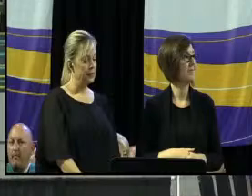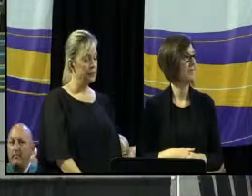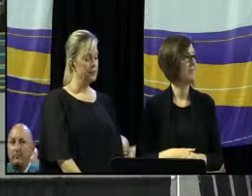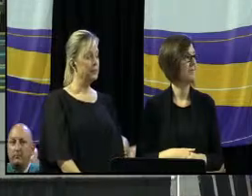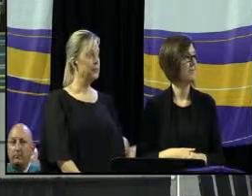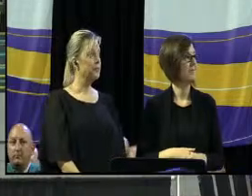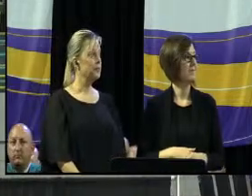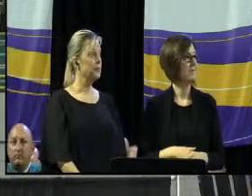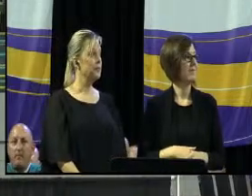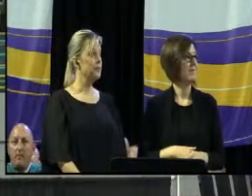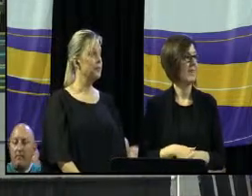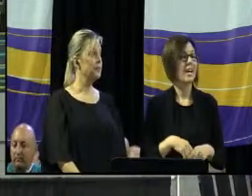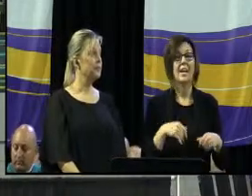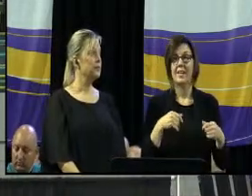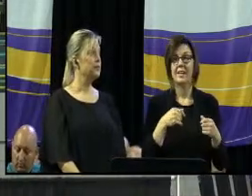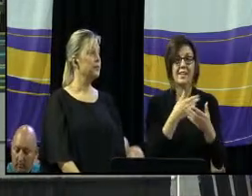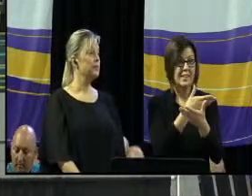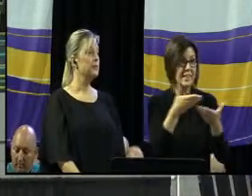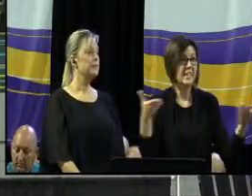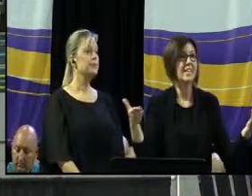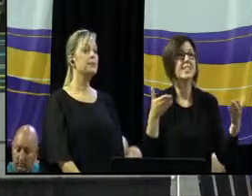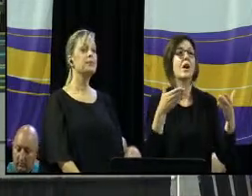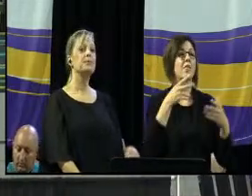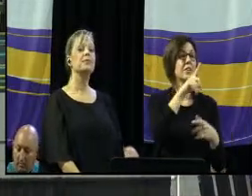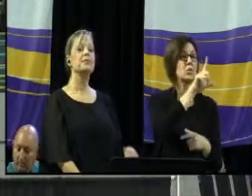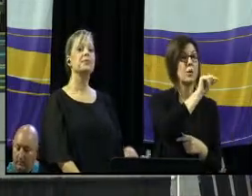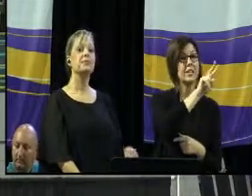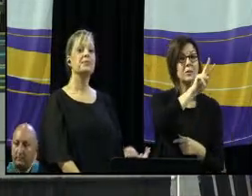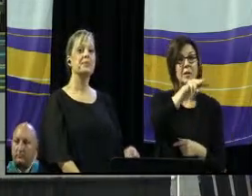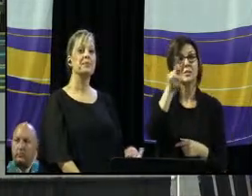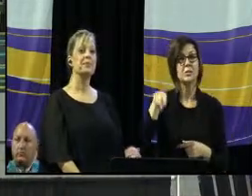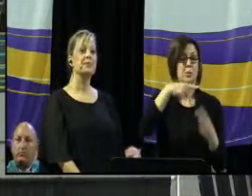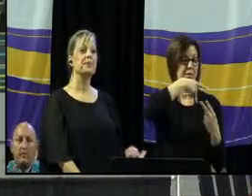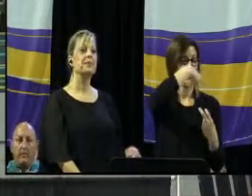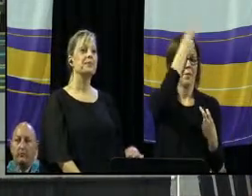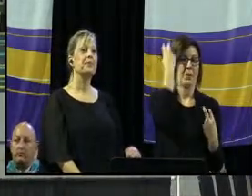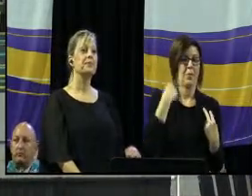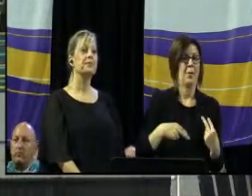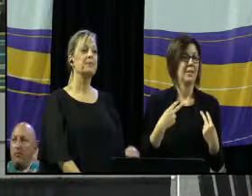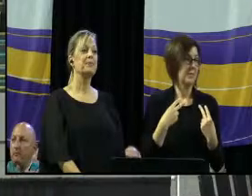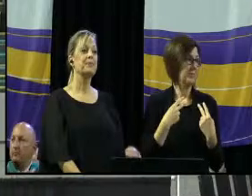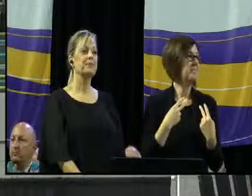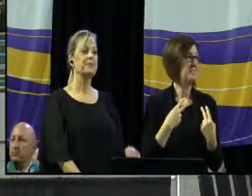These are the 2022 Double Cord recipients.